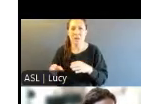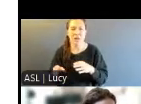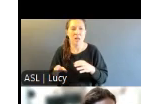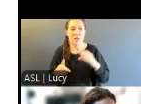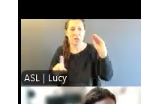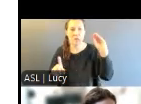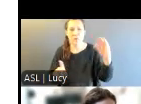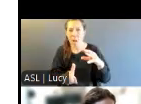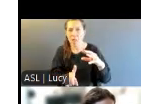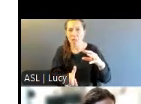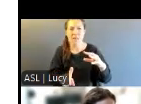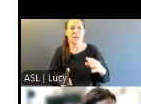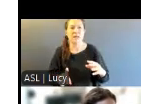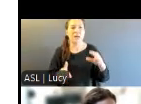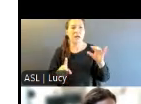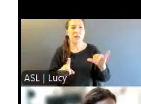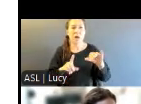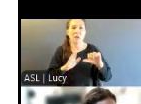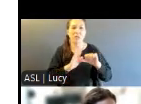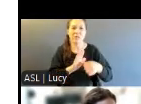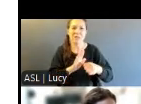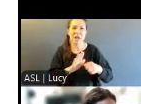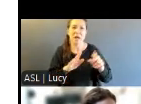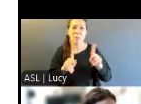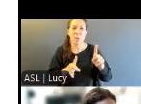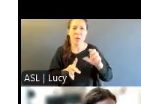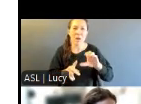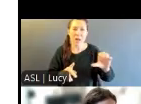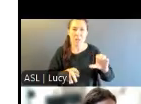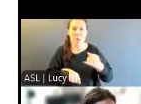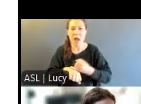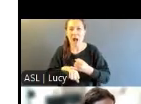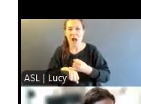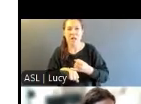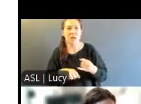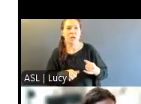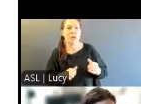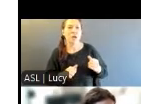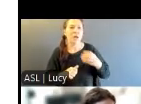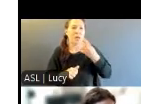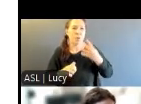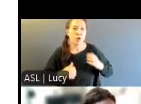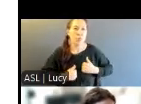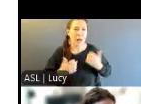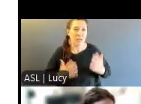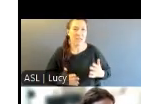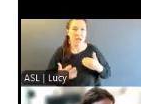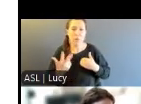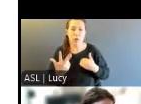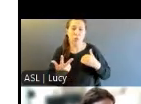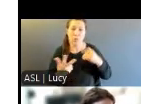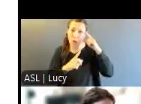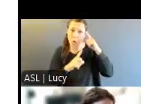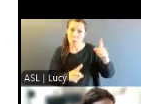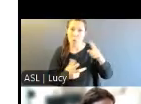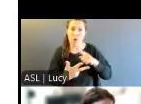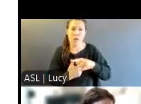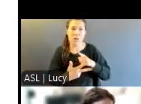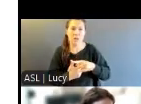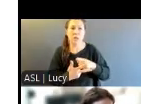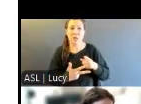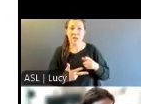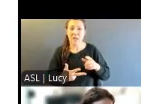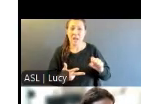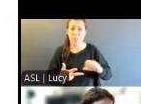residents who are immigrants on Cape Cod and the islands that focuses on 3 aims. 1, their experiences meeting their basic